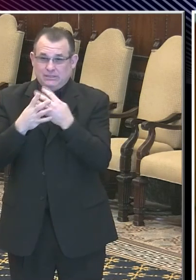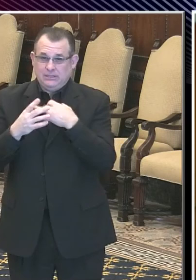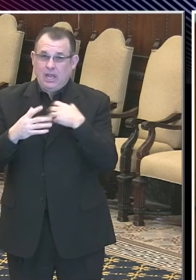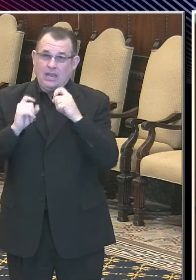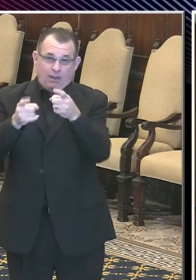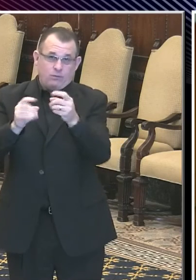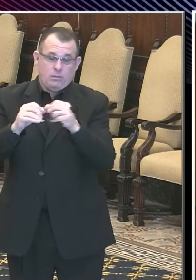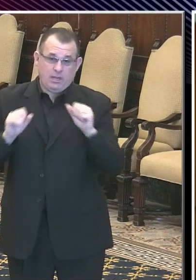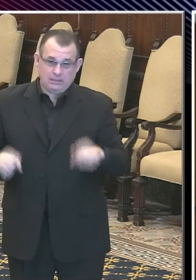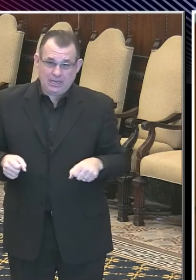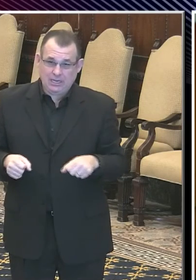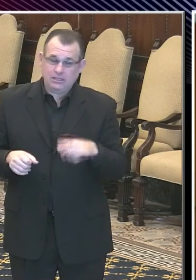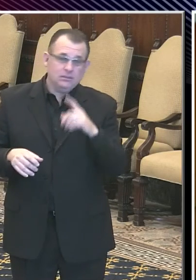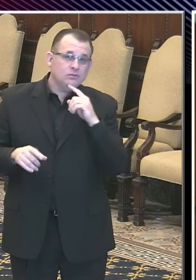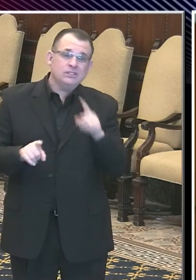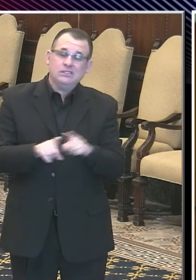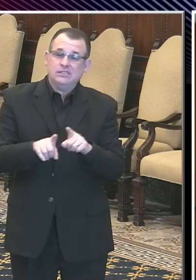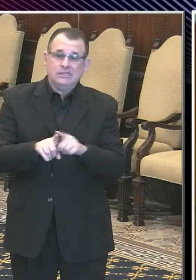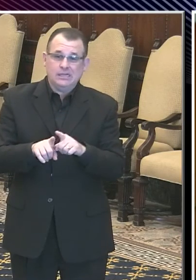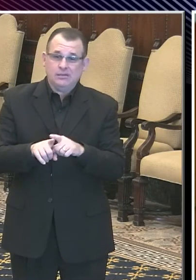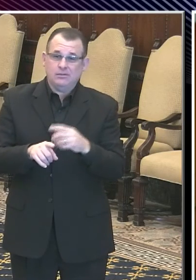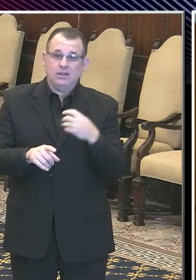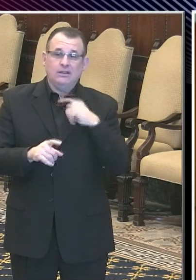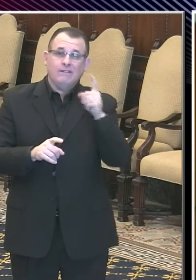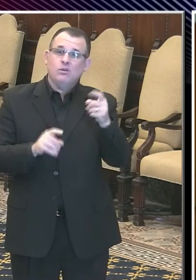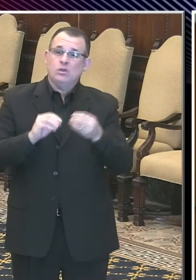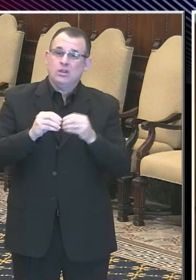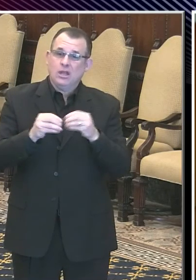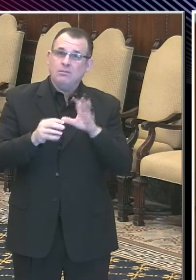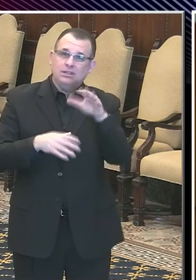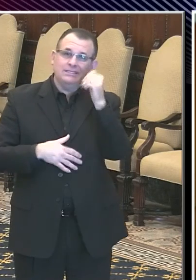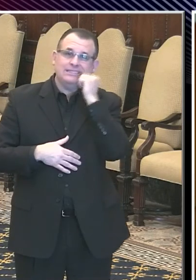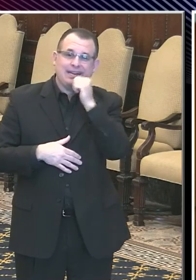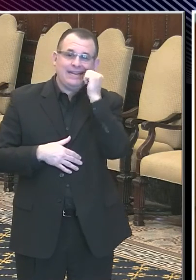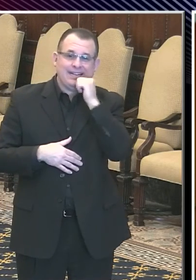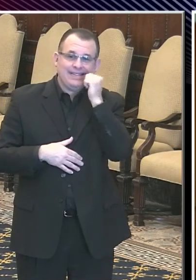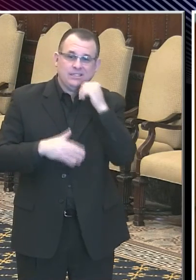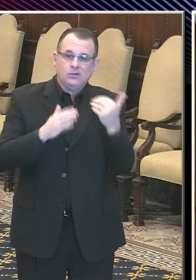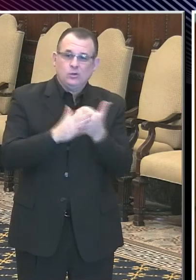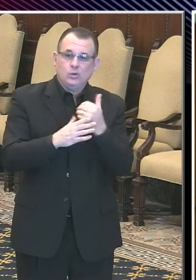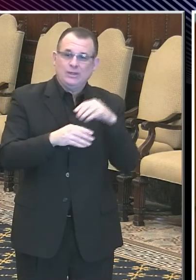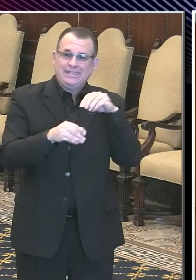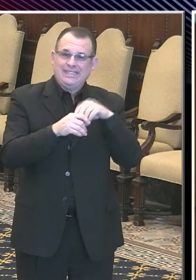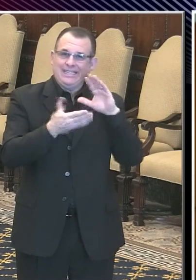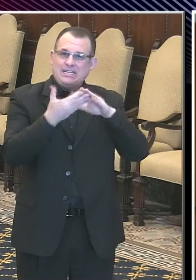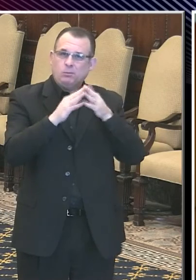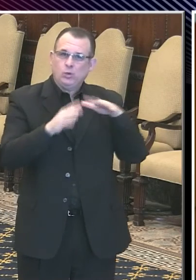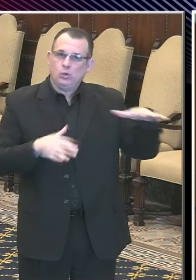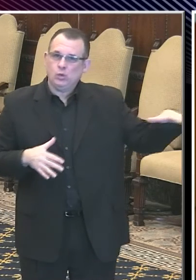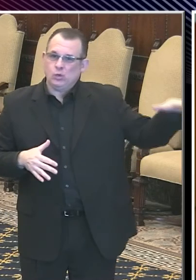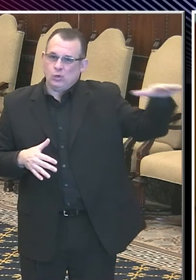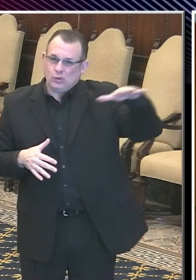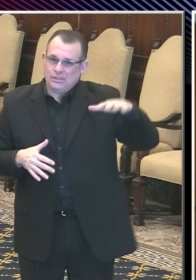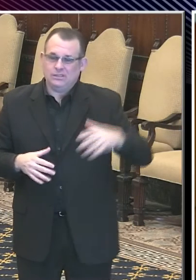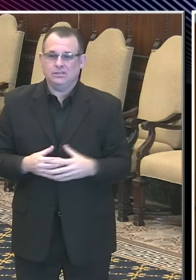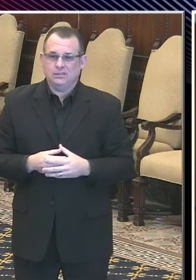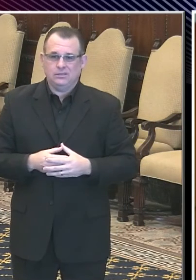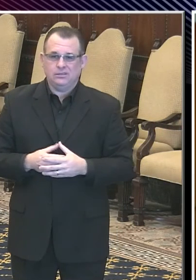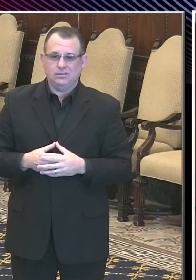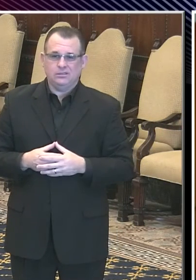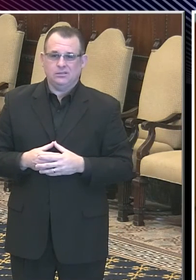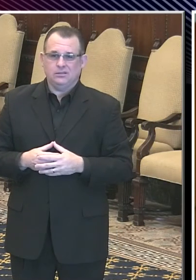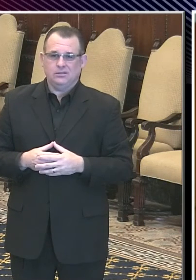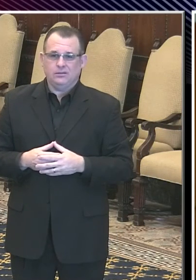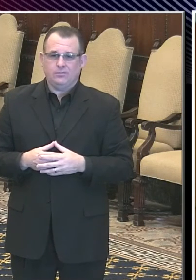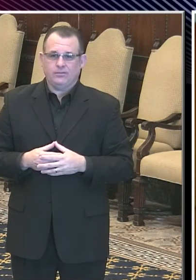out, in the same way that I'm giving you the numbers of daily cases in the community, focusing on the number of people currently infected